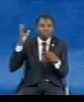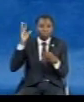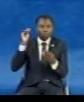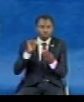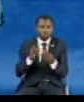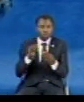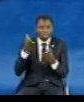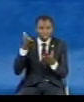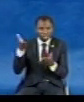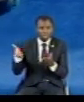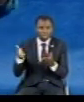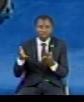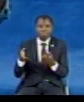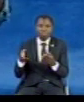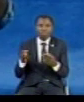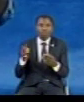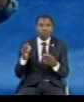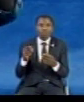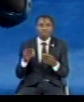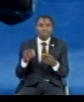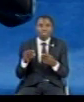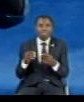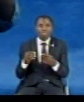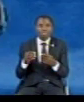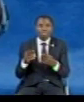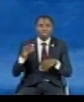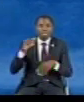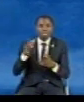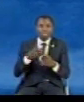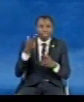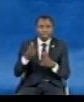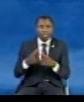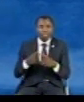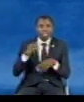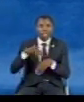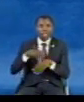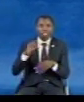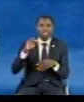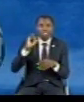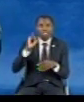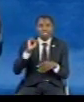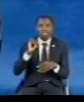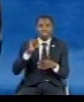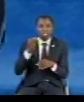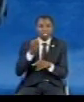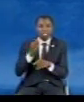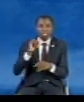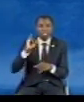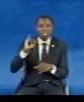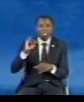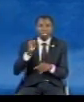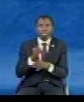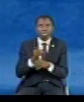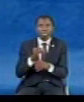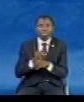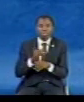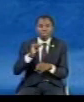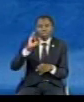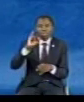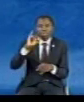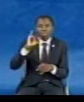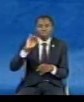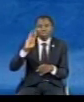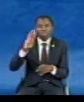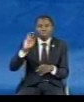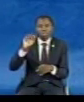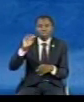And then in the Ibadan Global Crusade too, God did something for me. Since 2018, this left